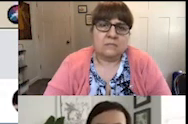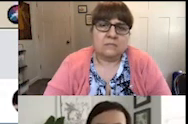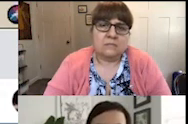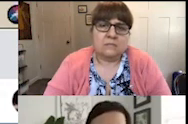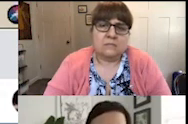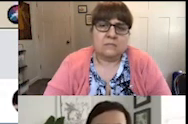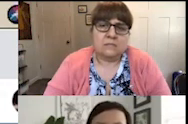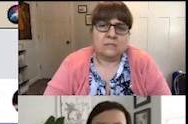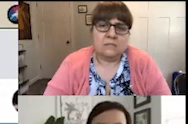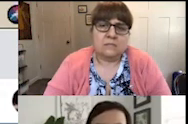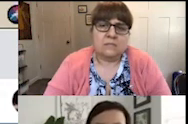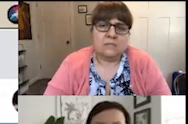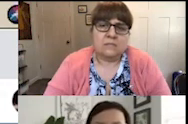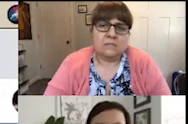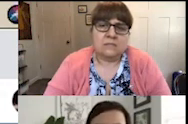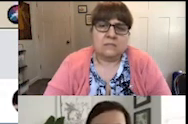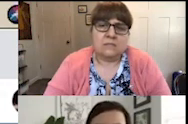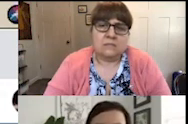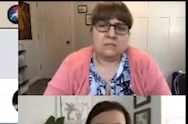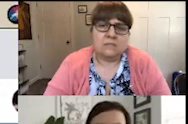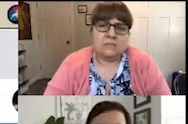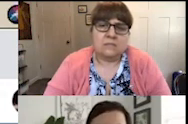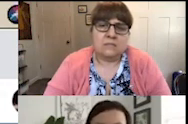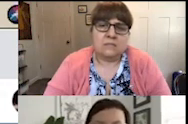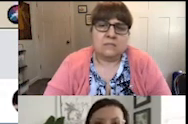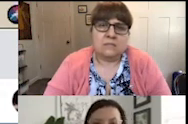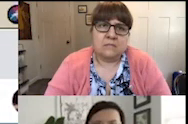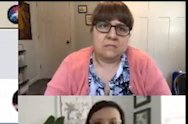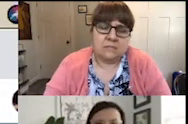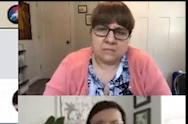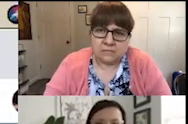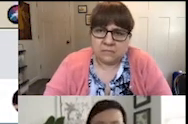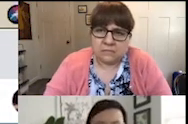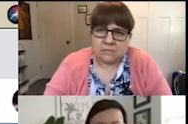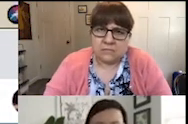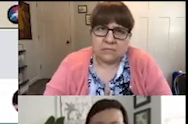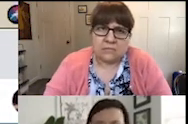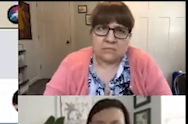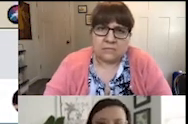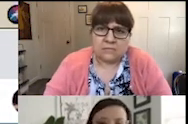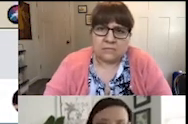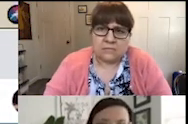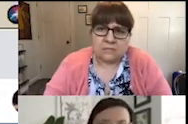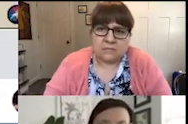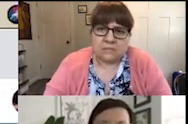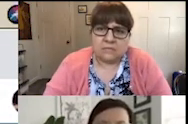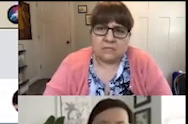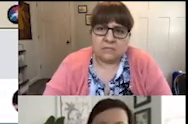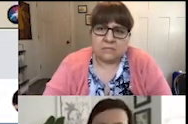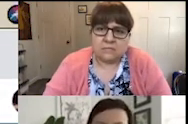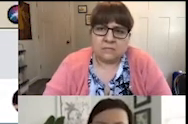the provocation that there is no such thing as decolonizing design. What does that mean? First of